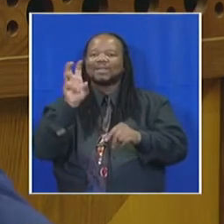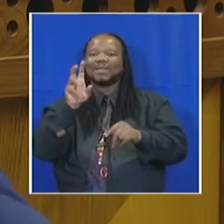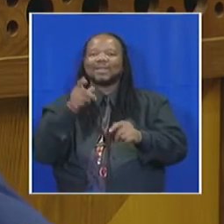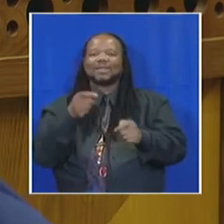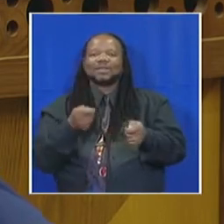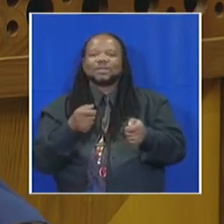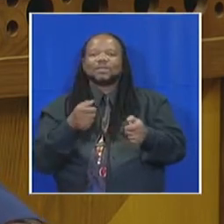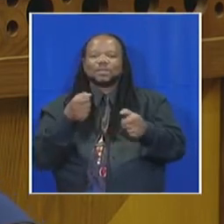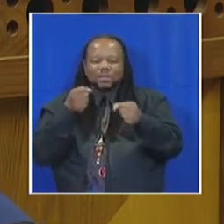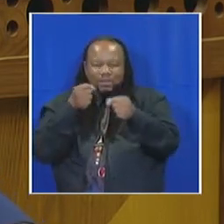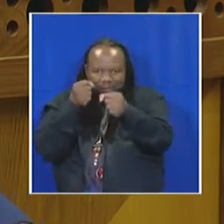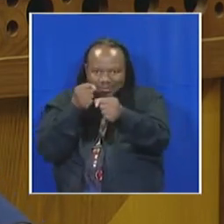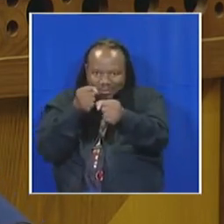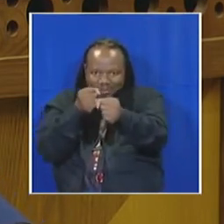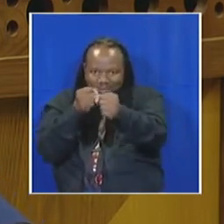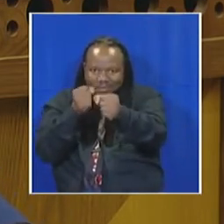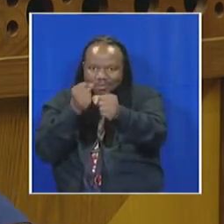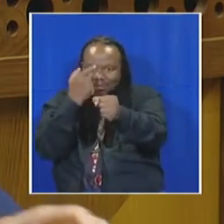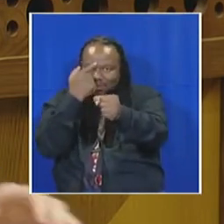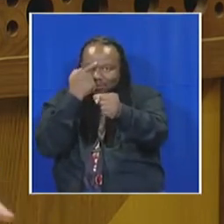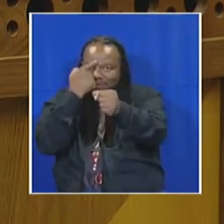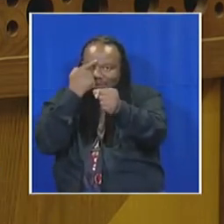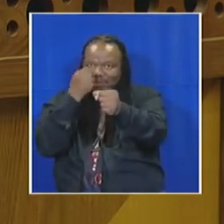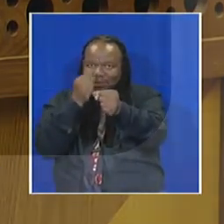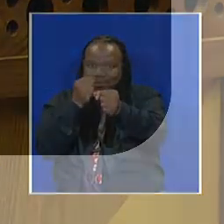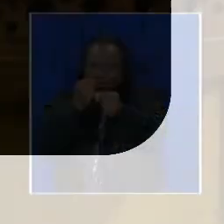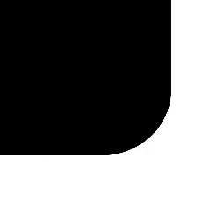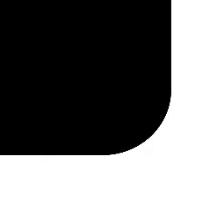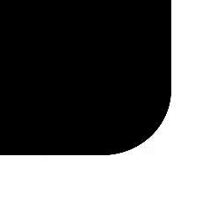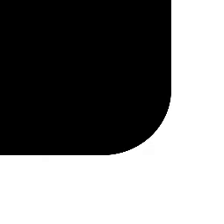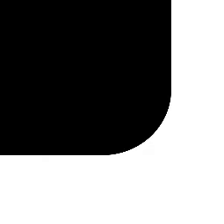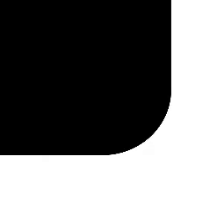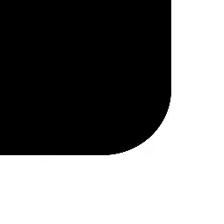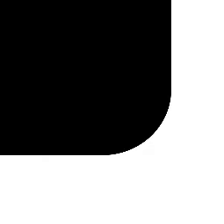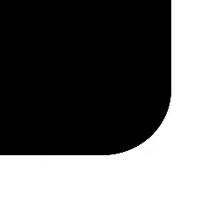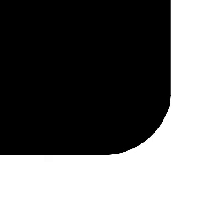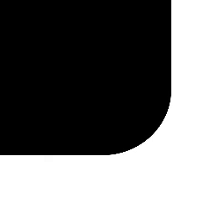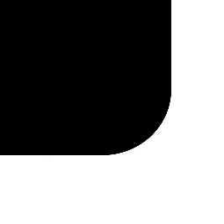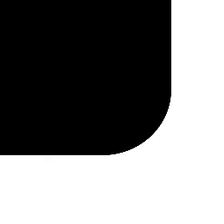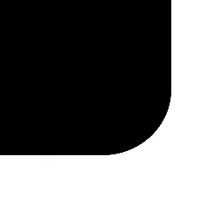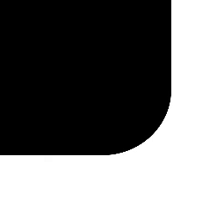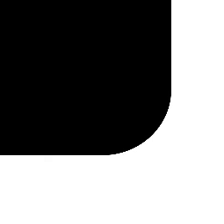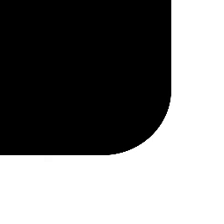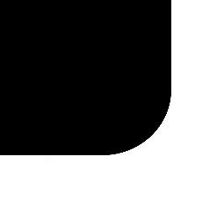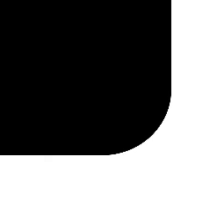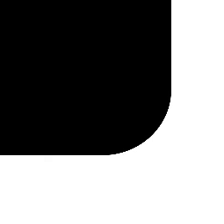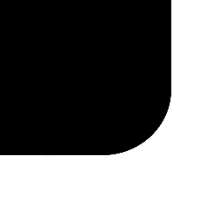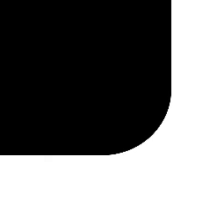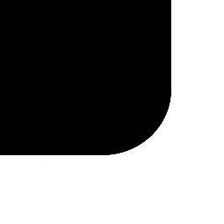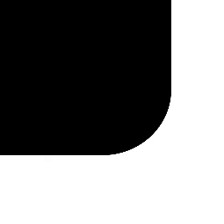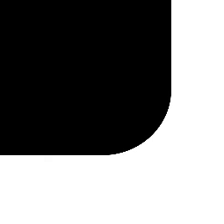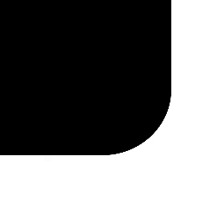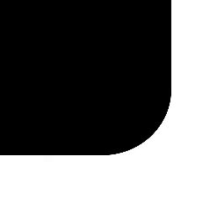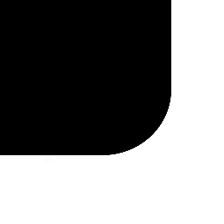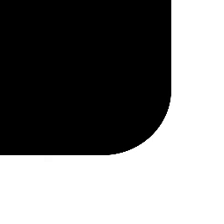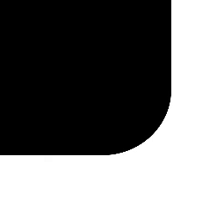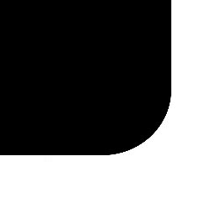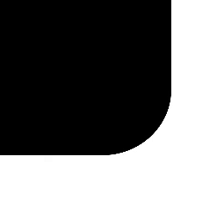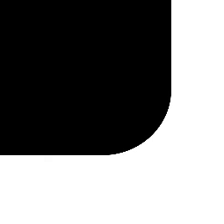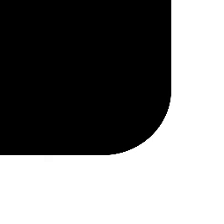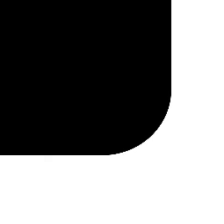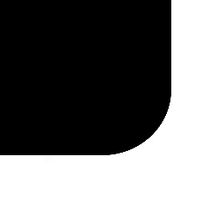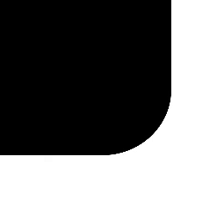to drill holes in her feet. It is now seven months later and no